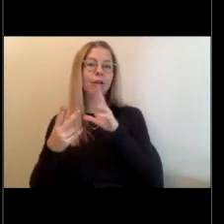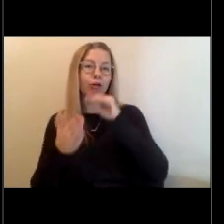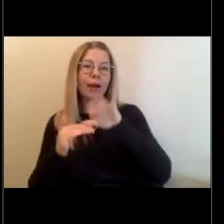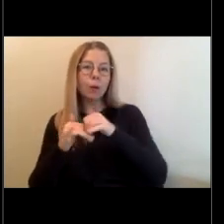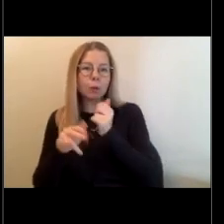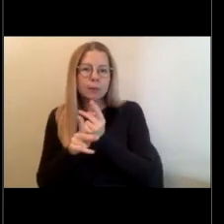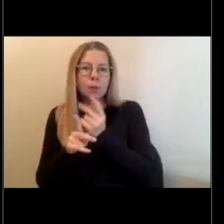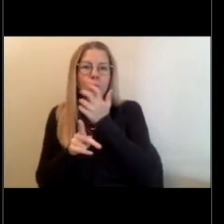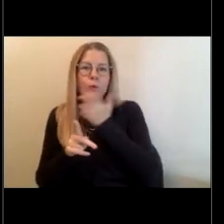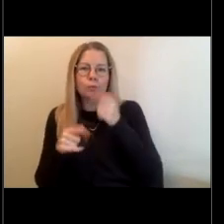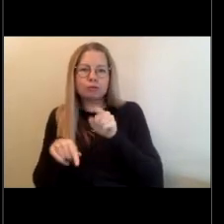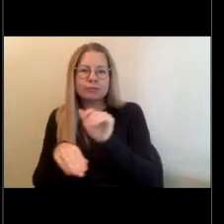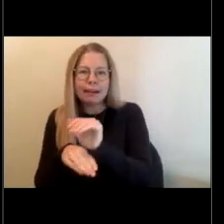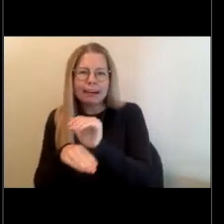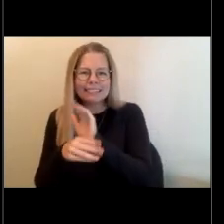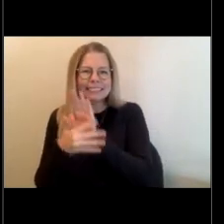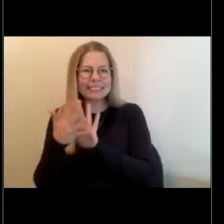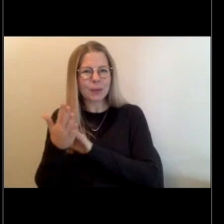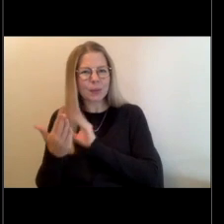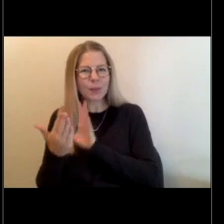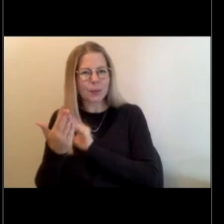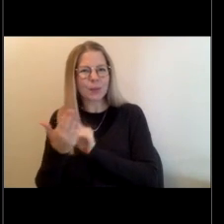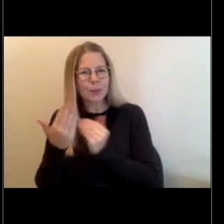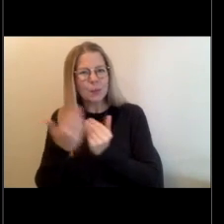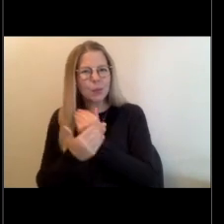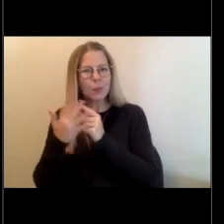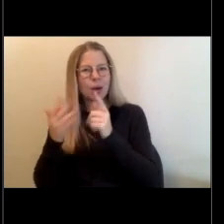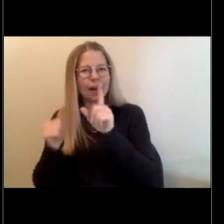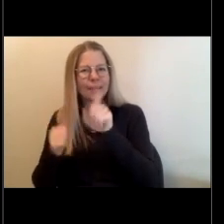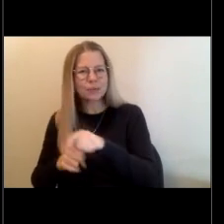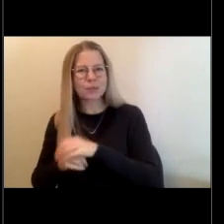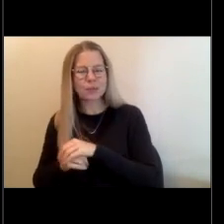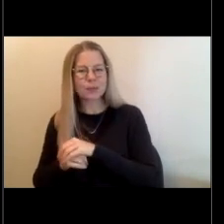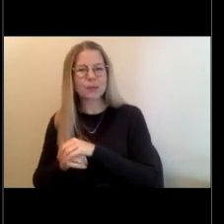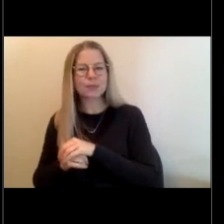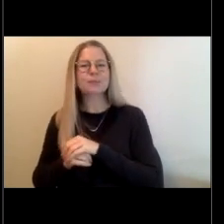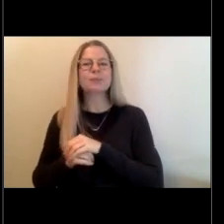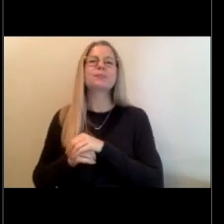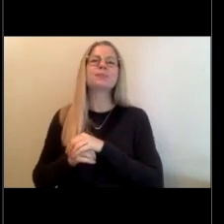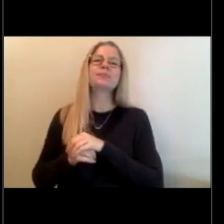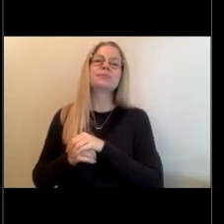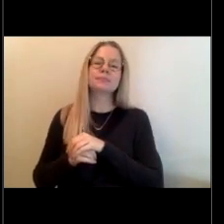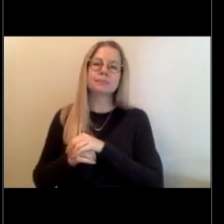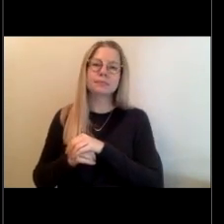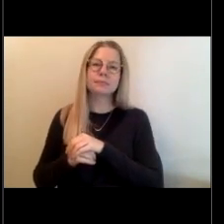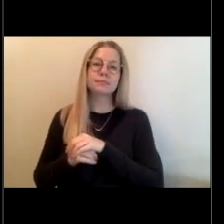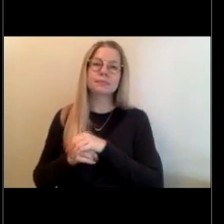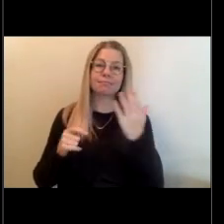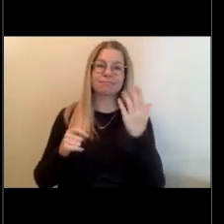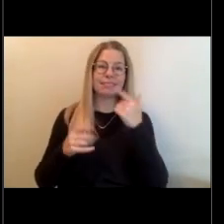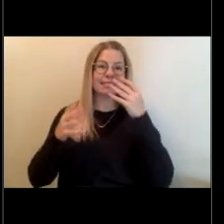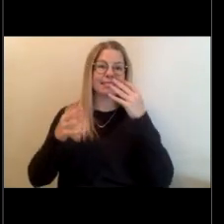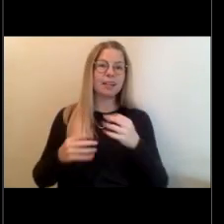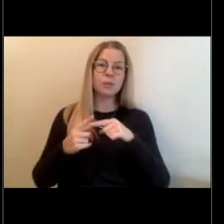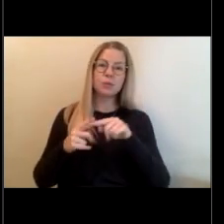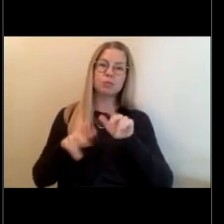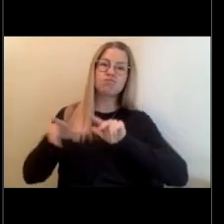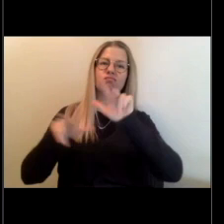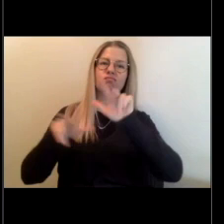So why did I go up Kilimanjaro, and who went with me? Well, it was actually with the Ascent for